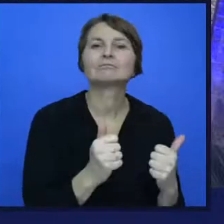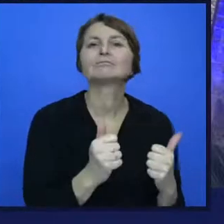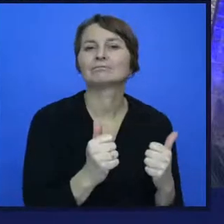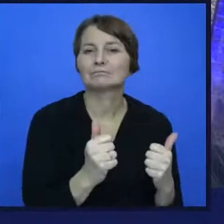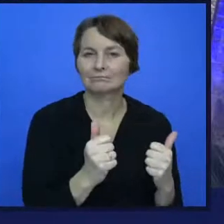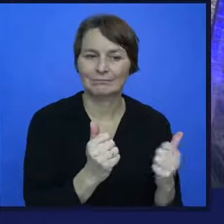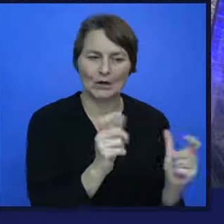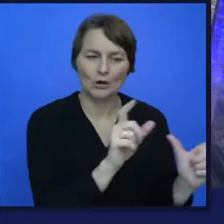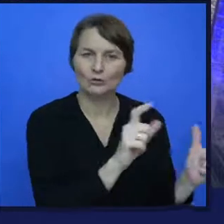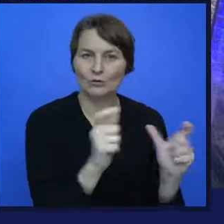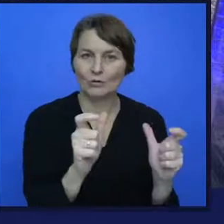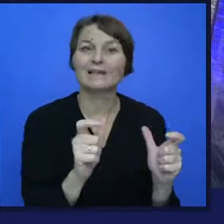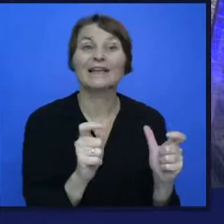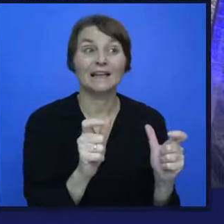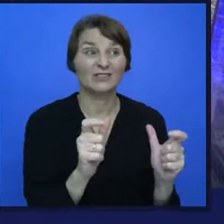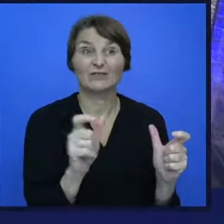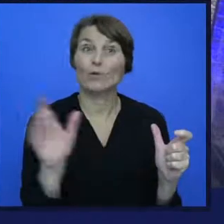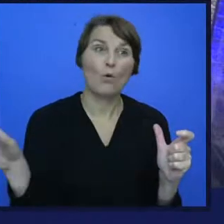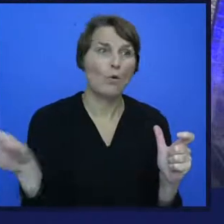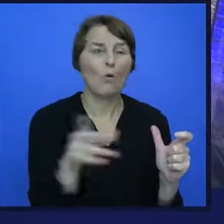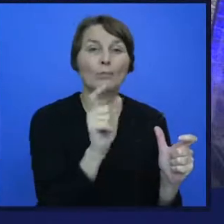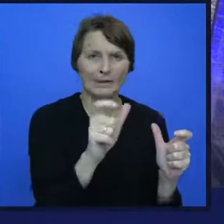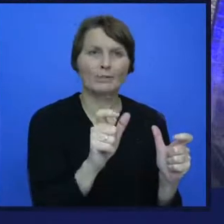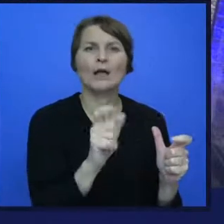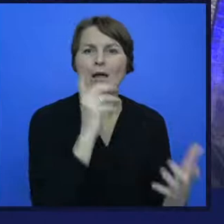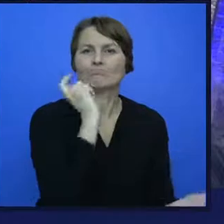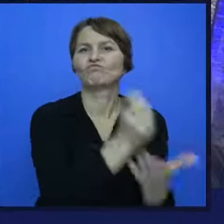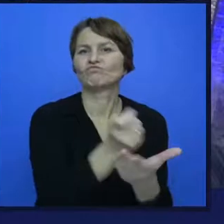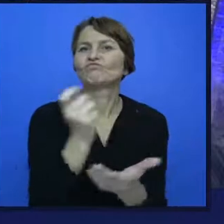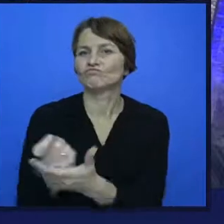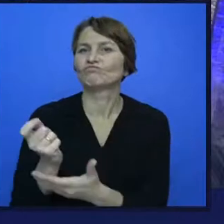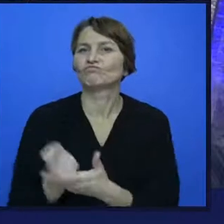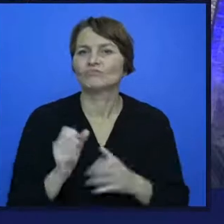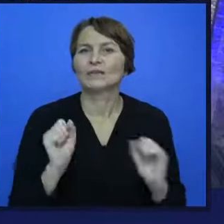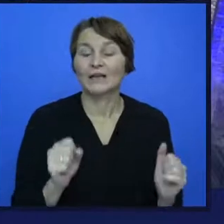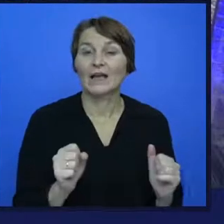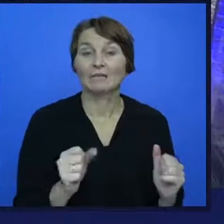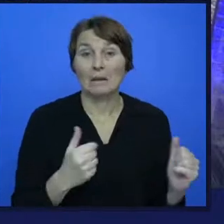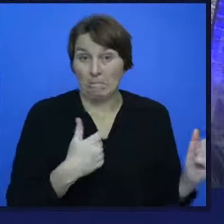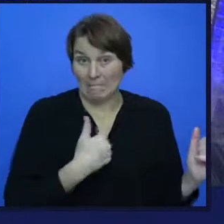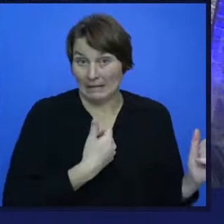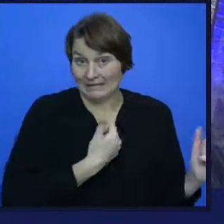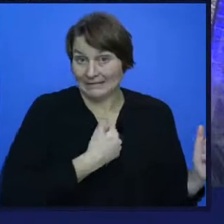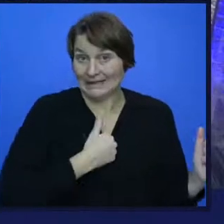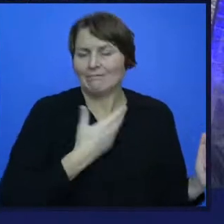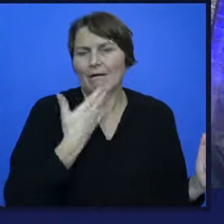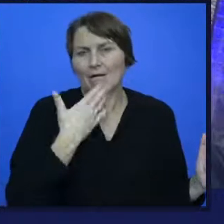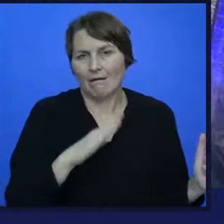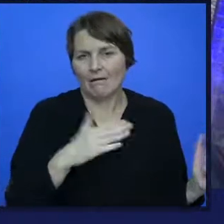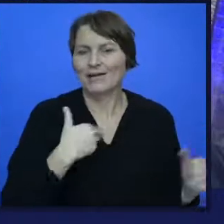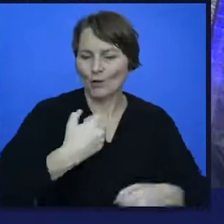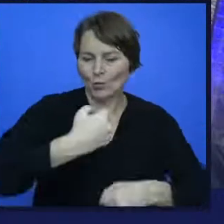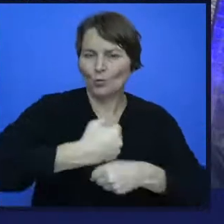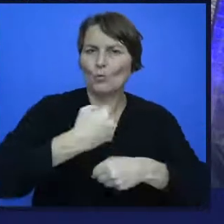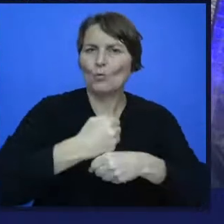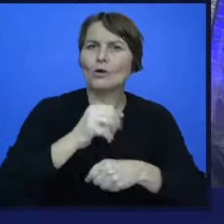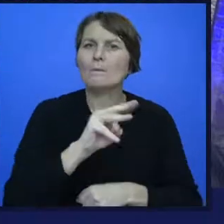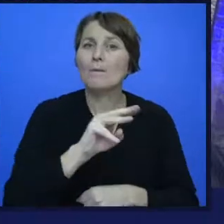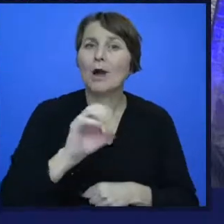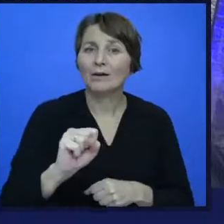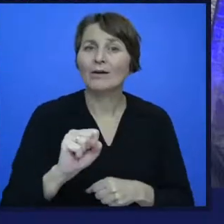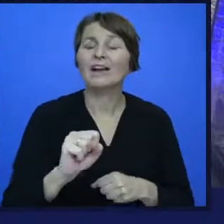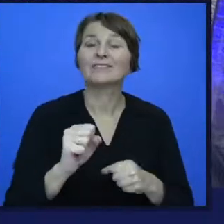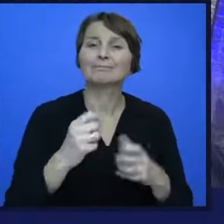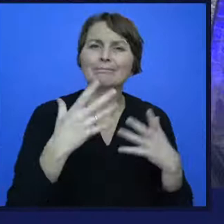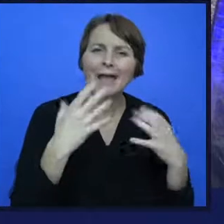accessible to the general masses. I've been, you know, very lucky to have the opportunity to work at Microsoft and have access to a HoloLens.